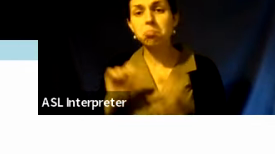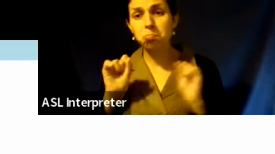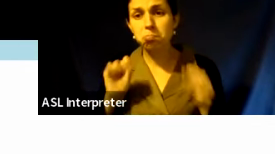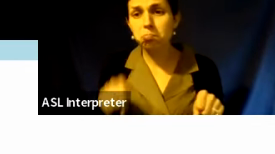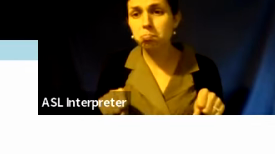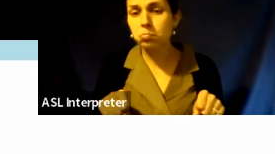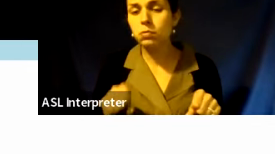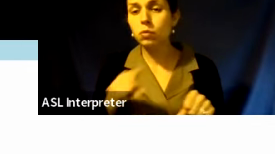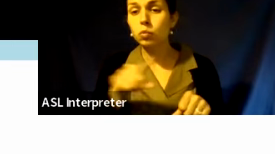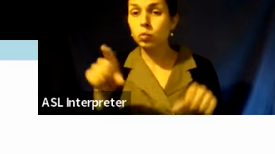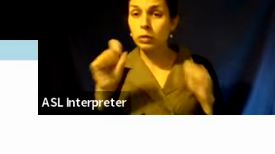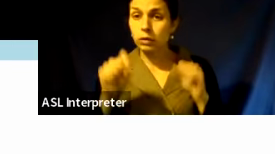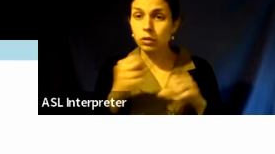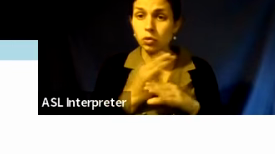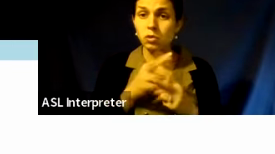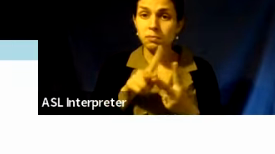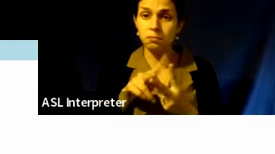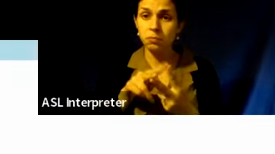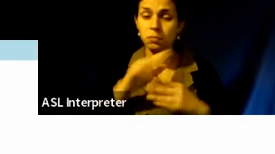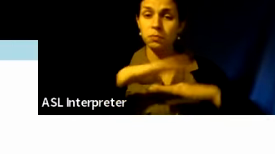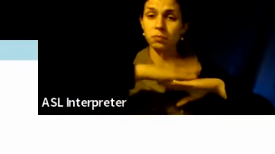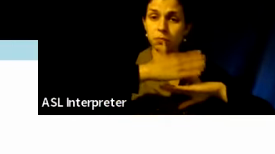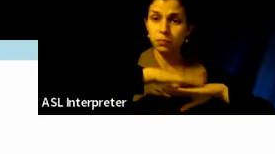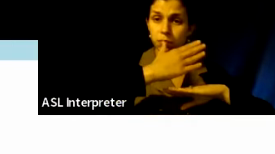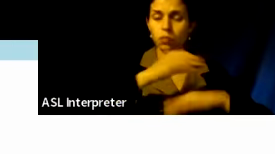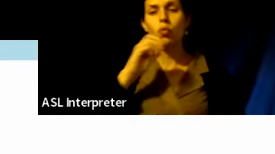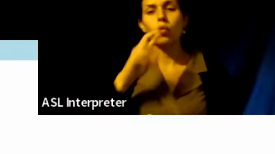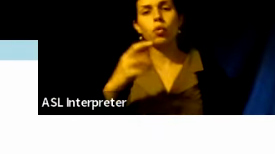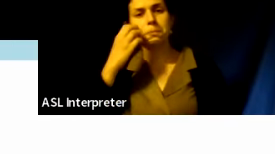with these same steps by going to